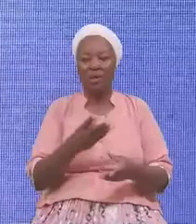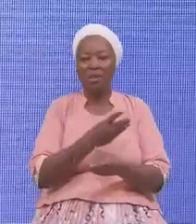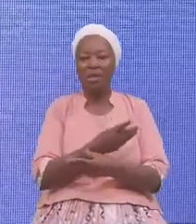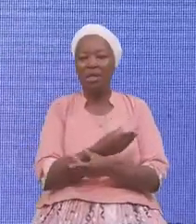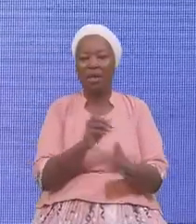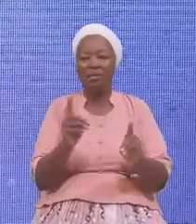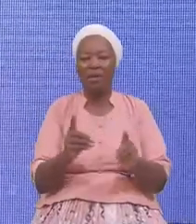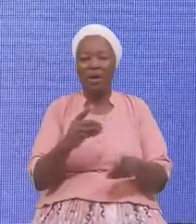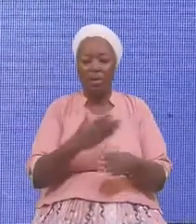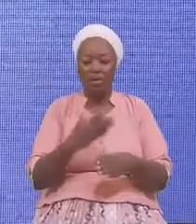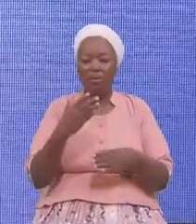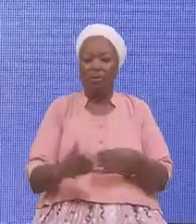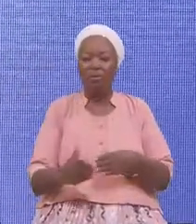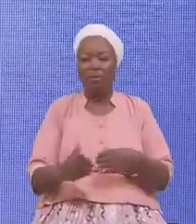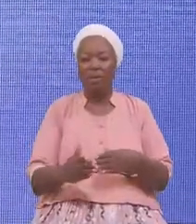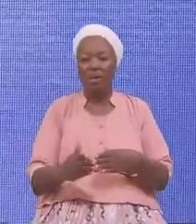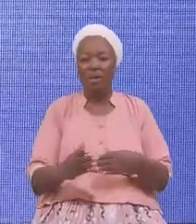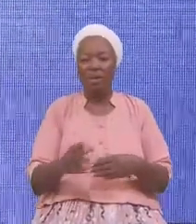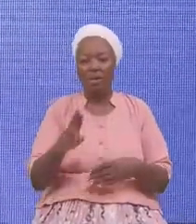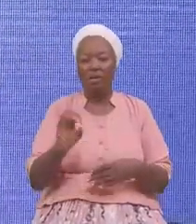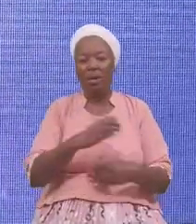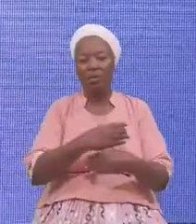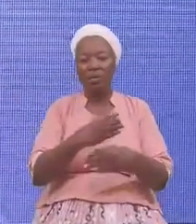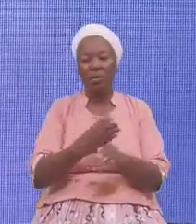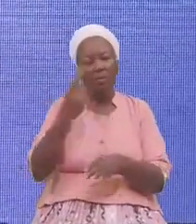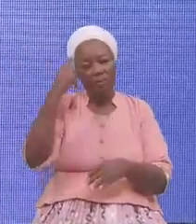deliverance, total recreation for